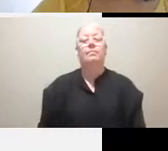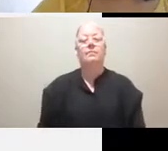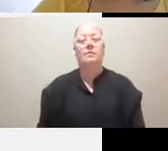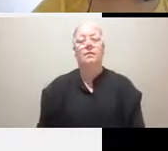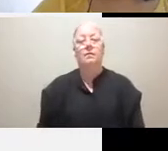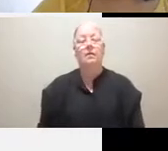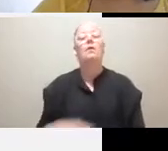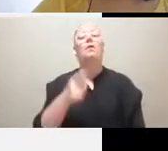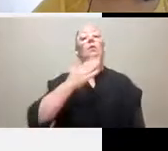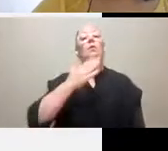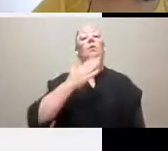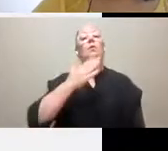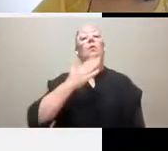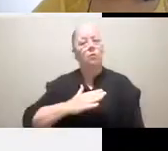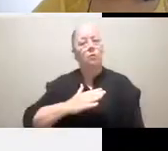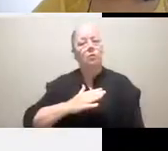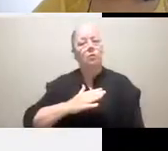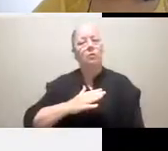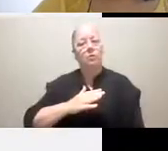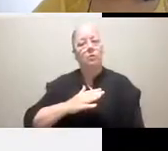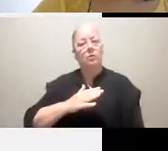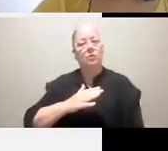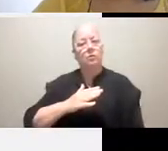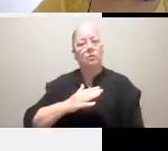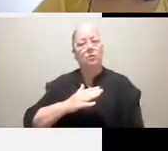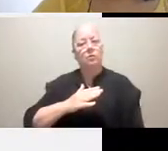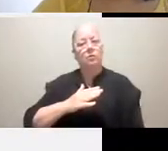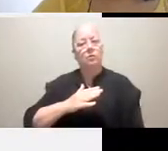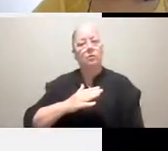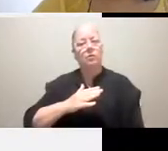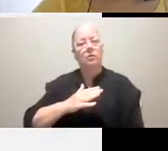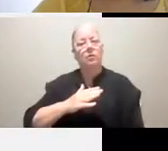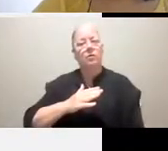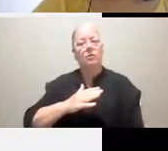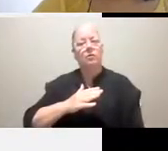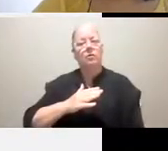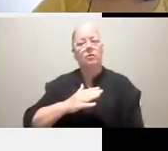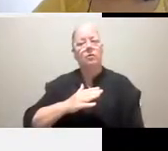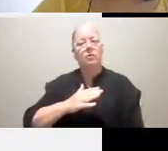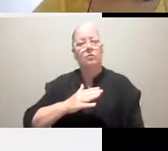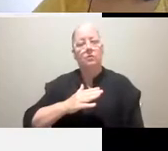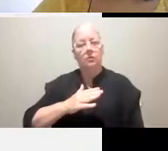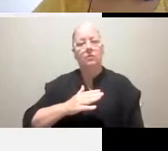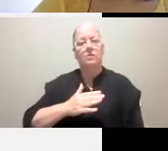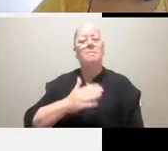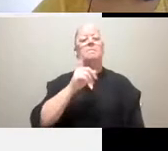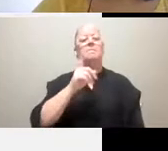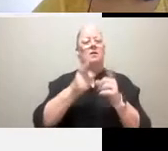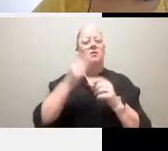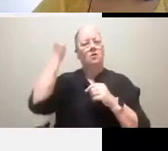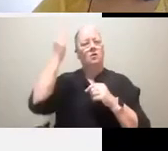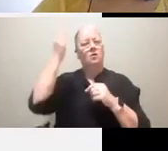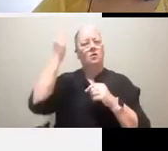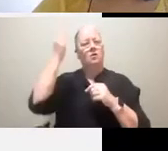to channel the way they can be restricted. Okay. Next slide, please.